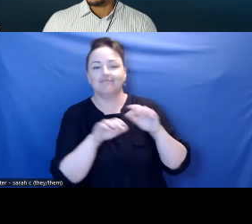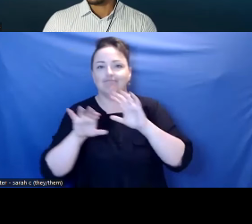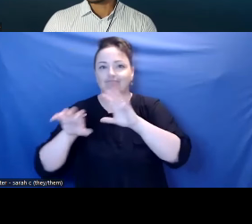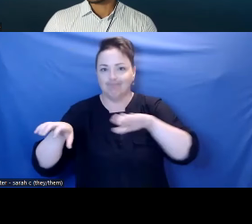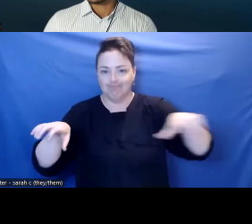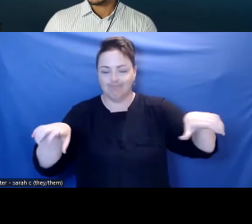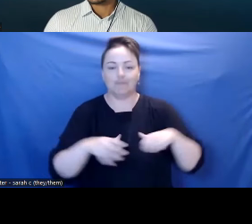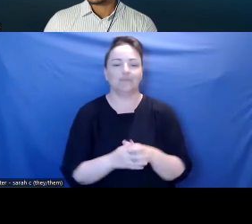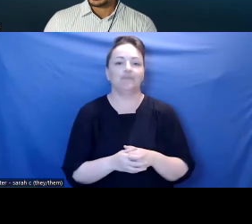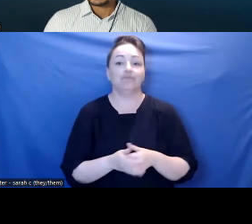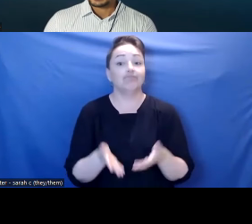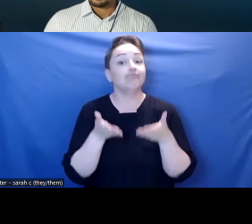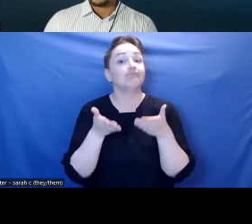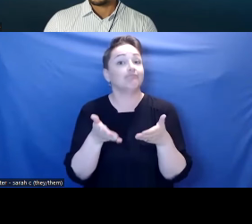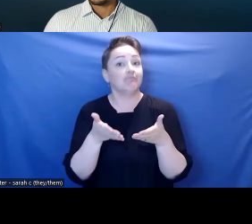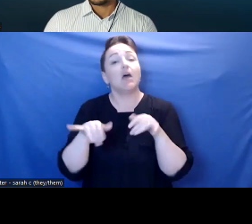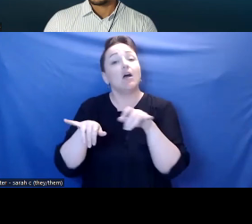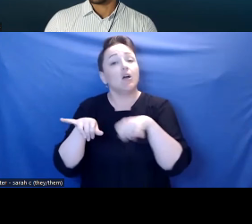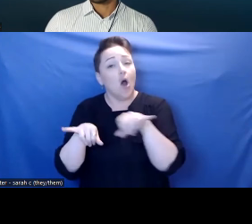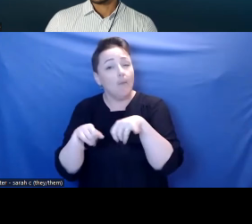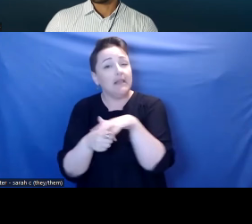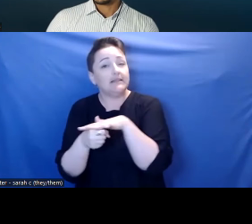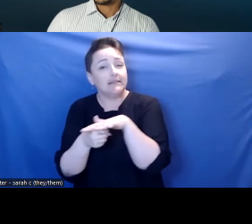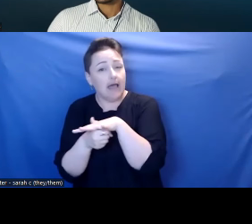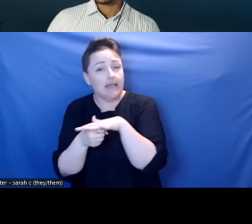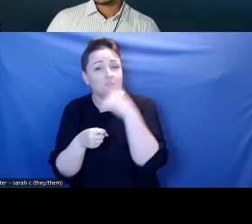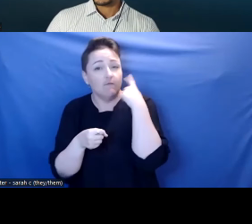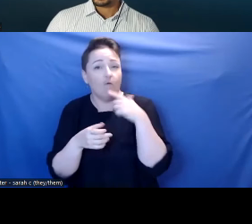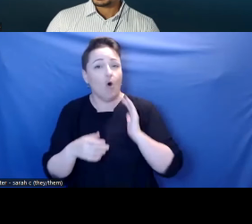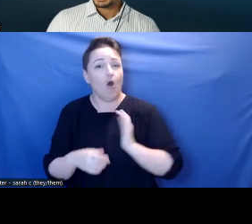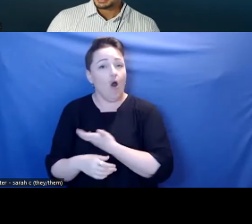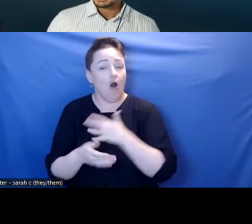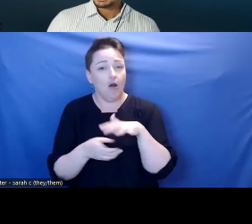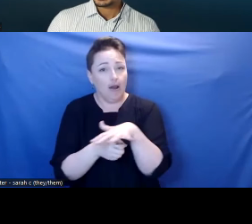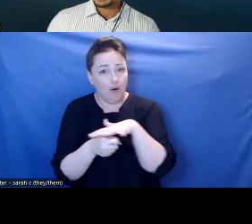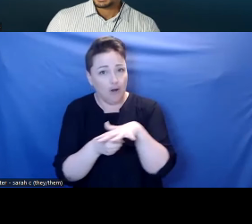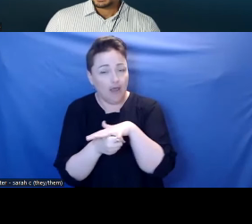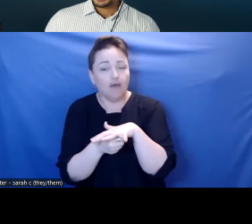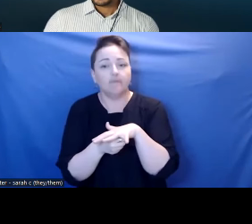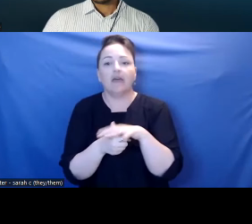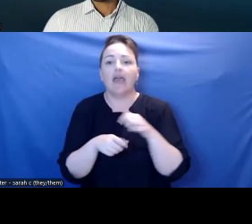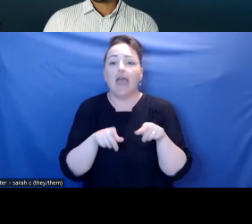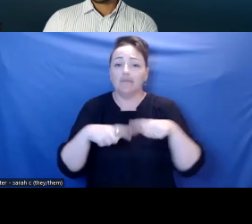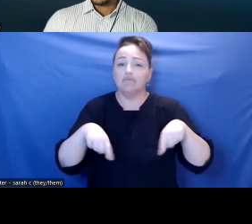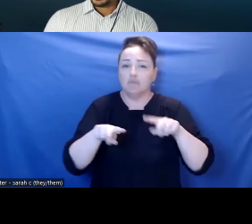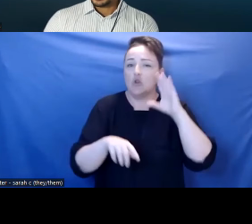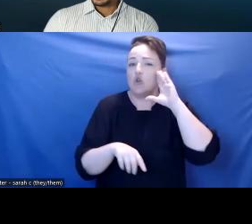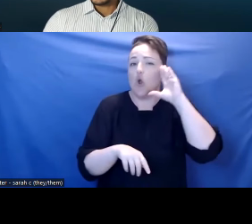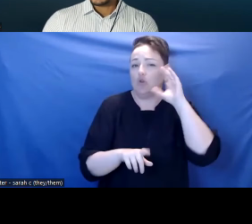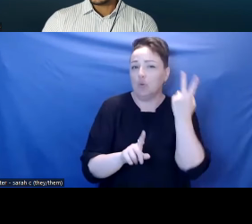region, and we also selected sites that were within low, medium, and high density contexts.